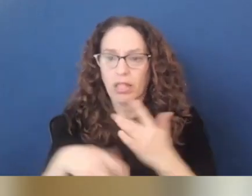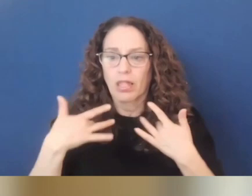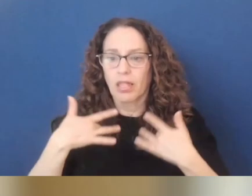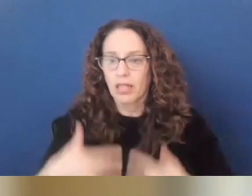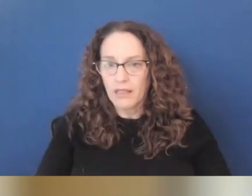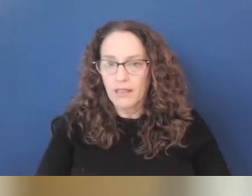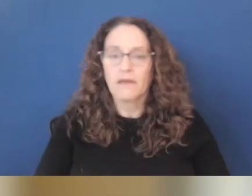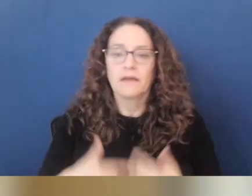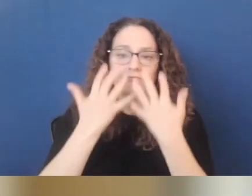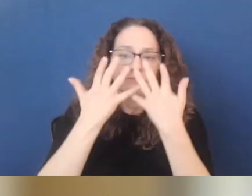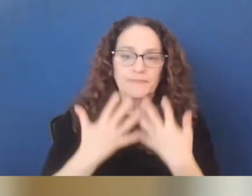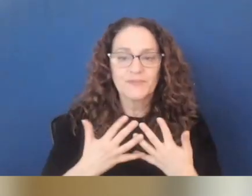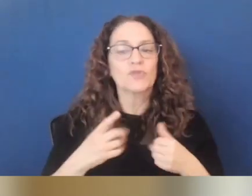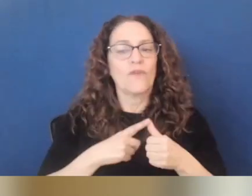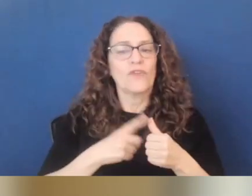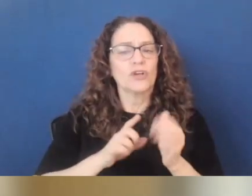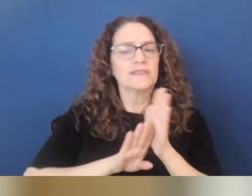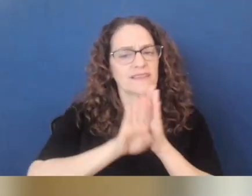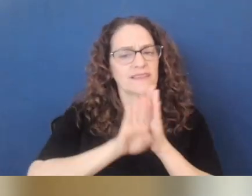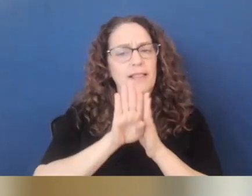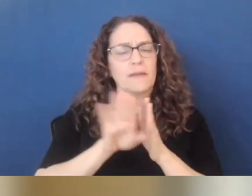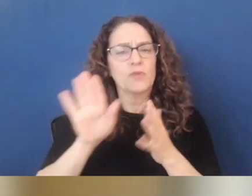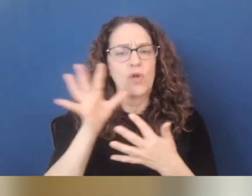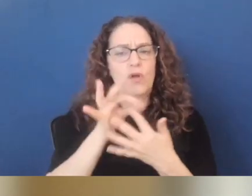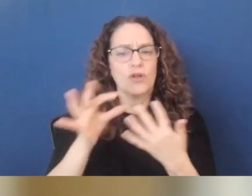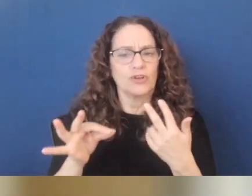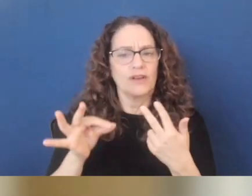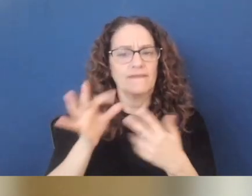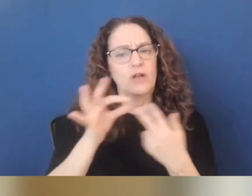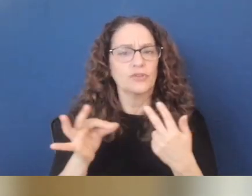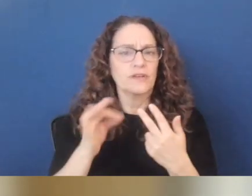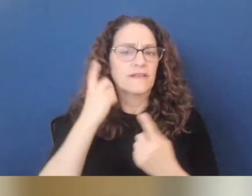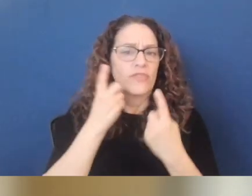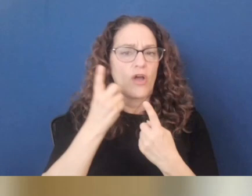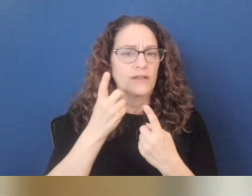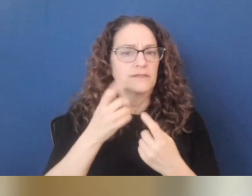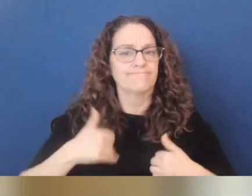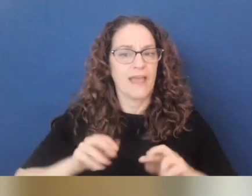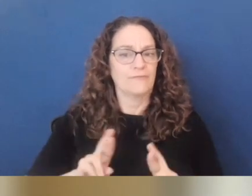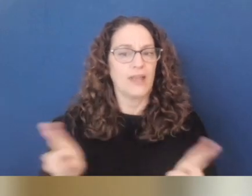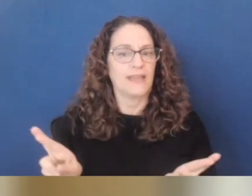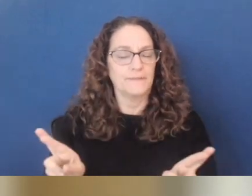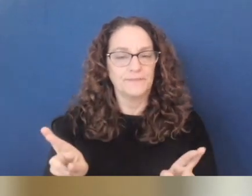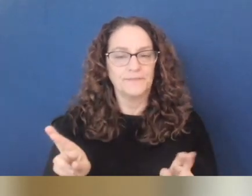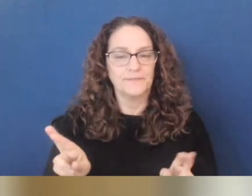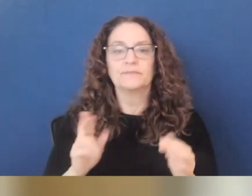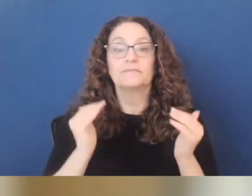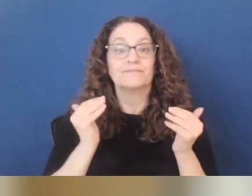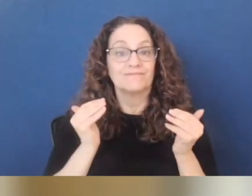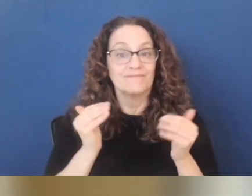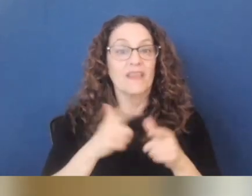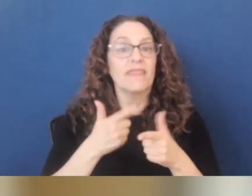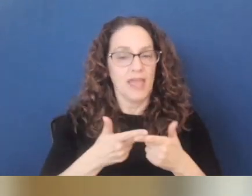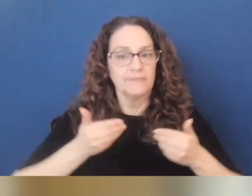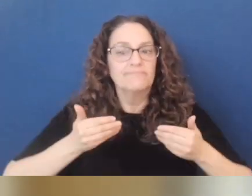So first develop the alternatives. Then recognize the danger in